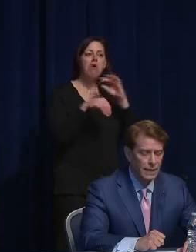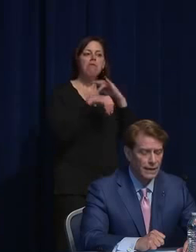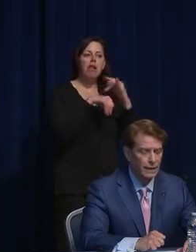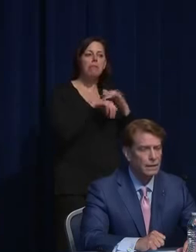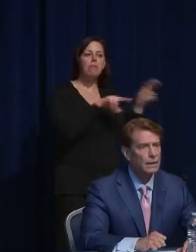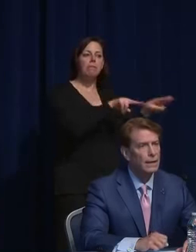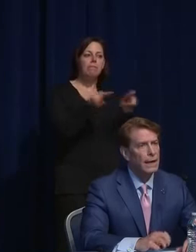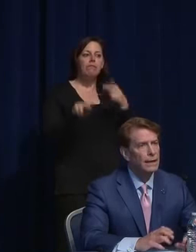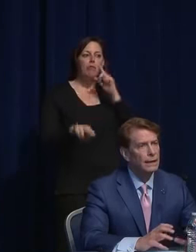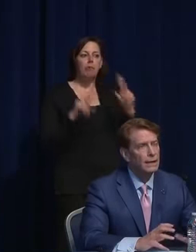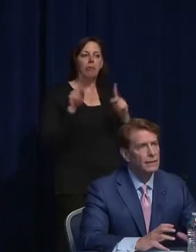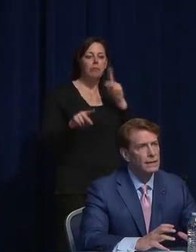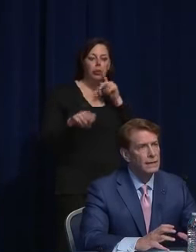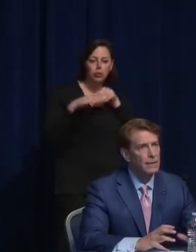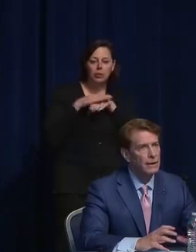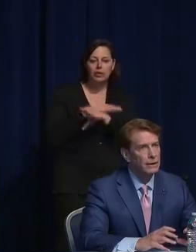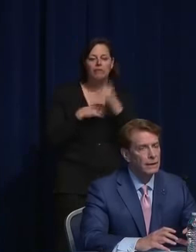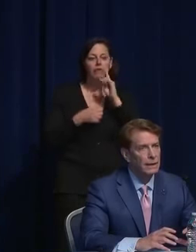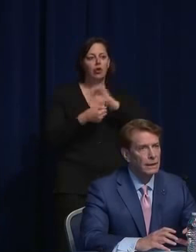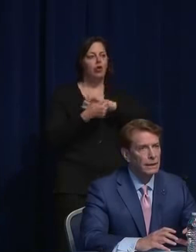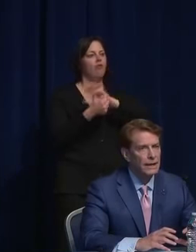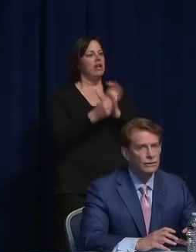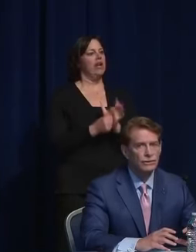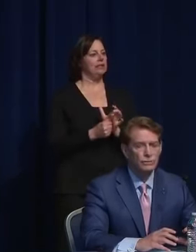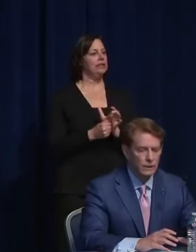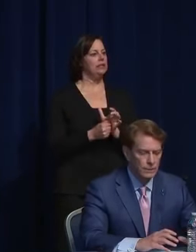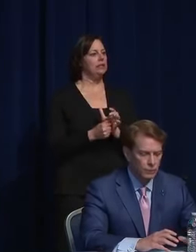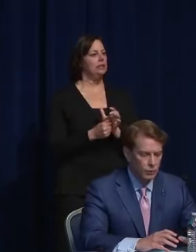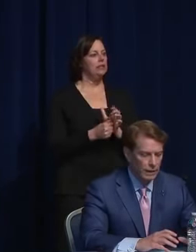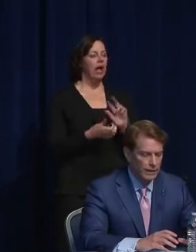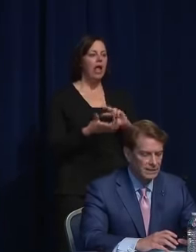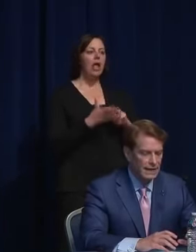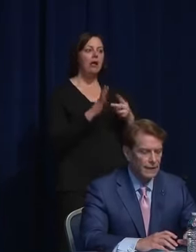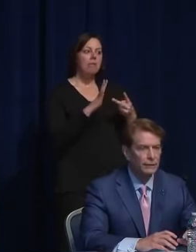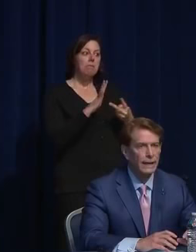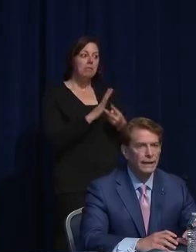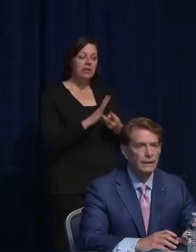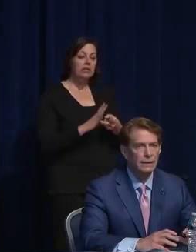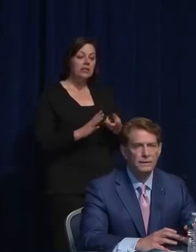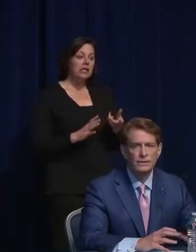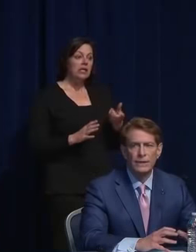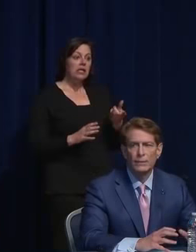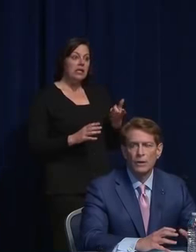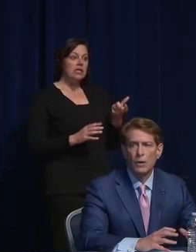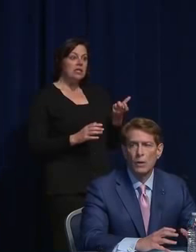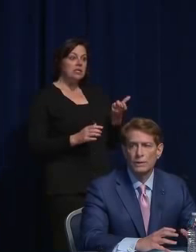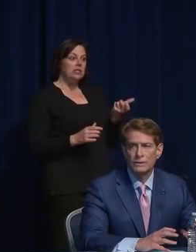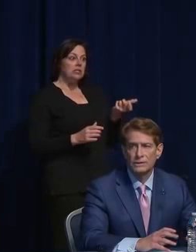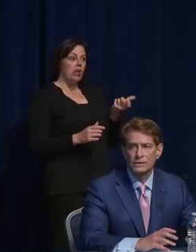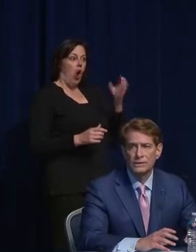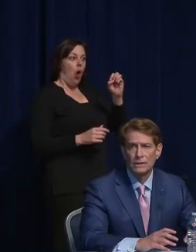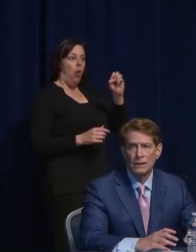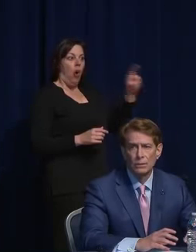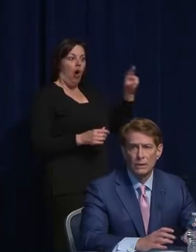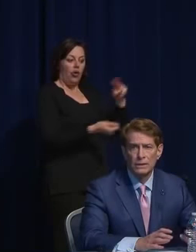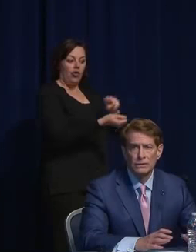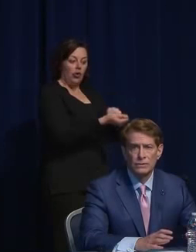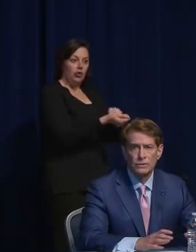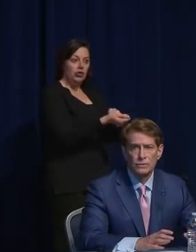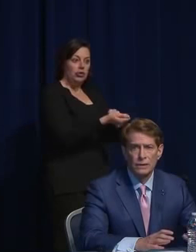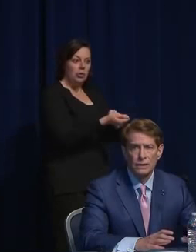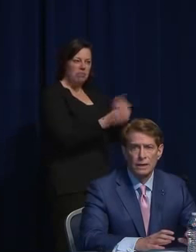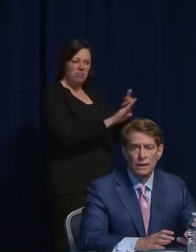been making. And if you think about it, it allows us to redeploy staff, like, as an example, OR nurses that were in